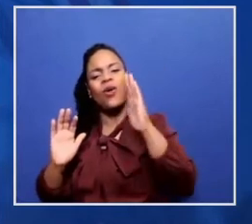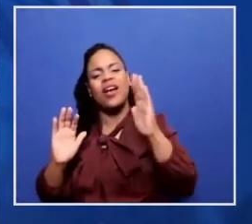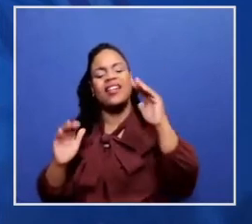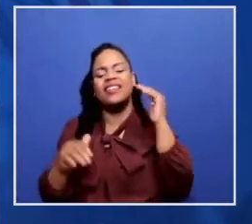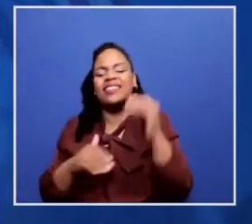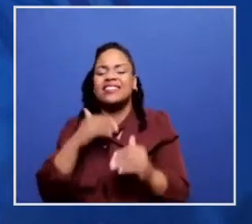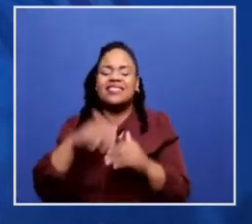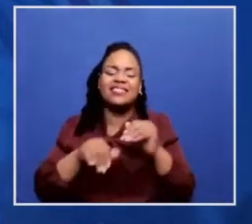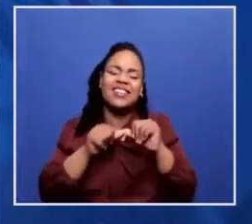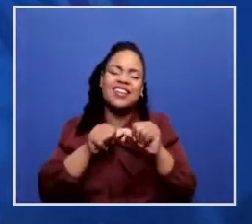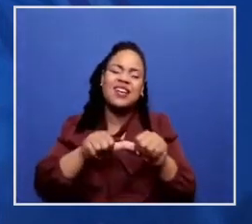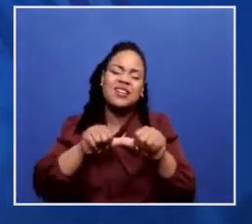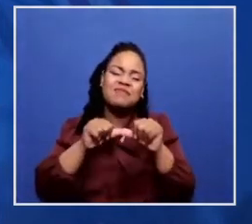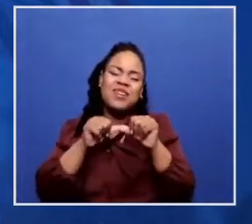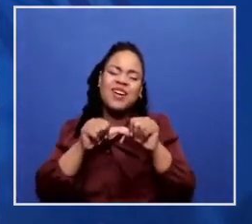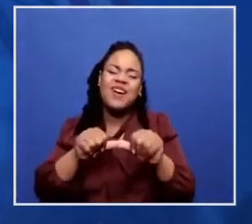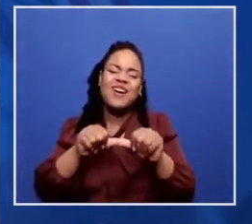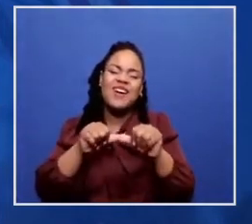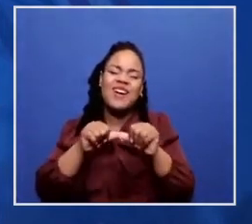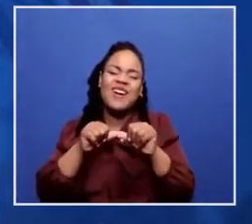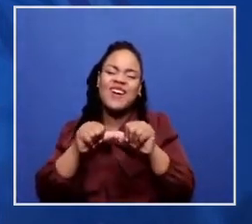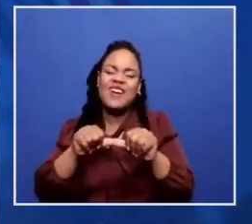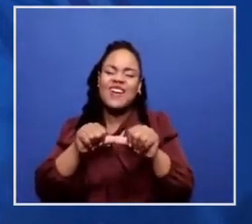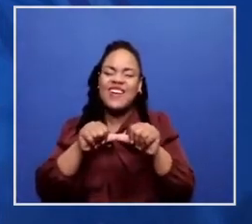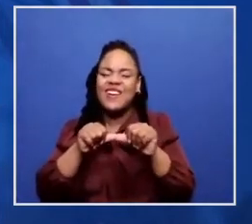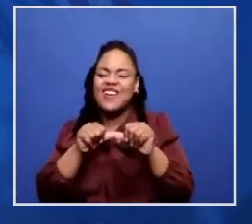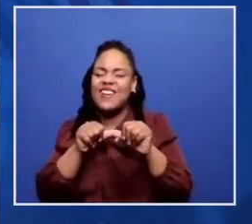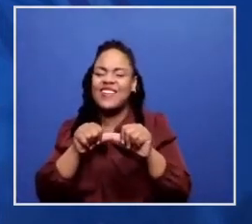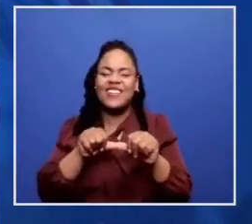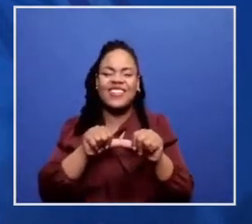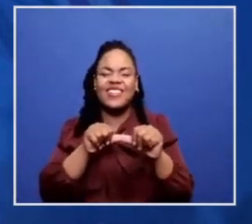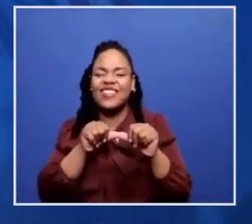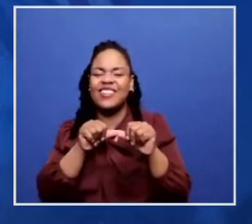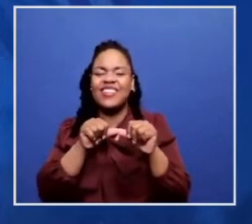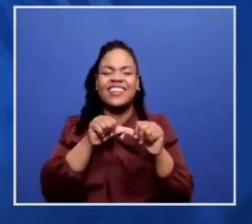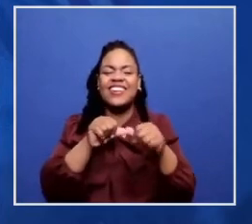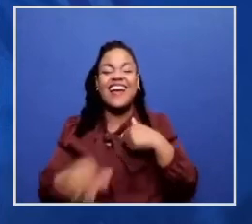do it, do it. I will